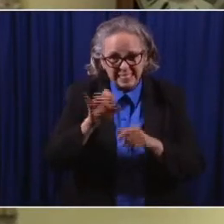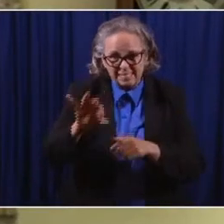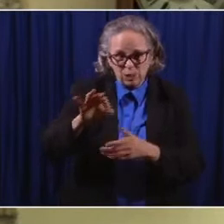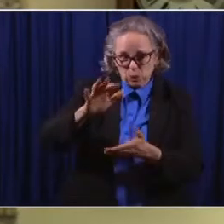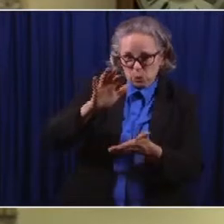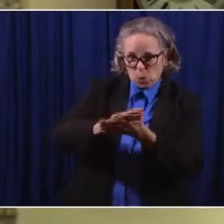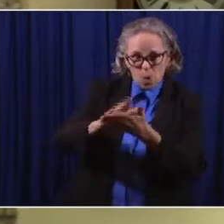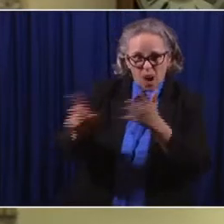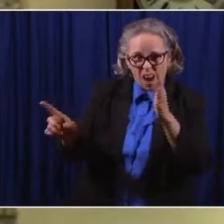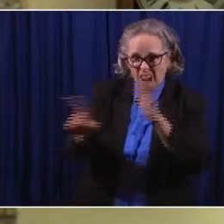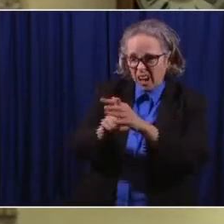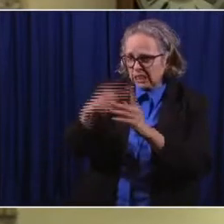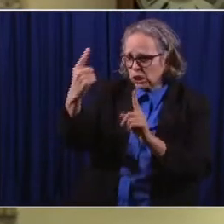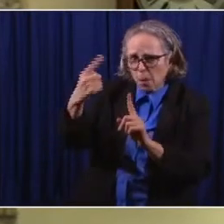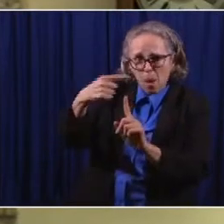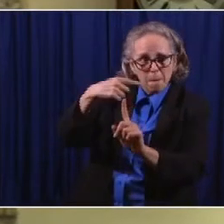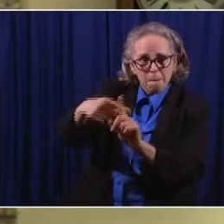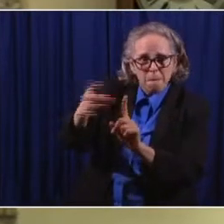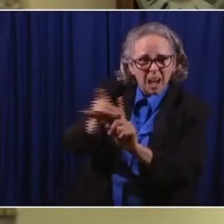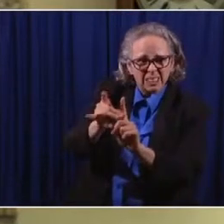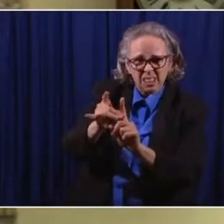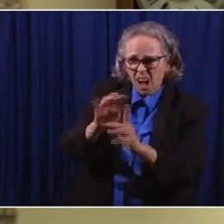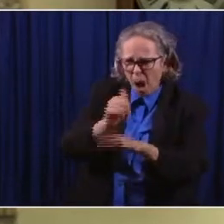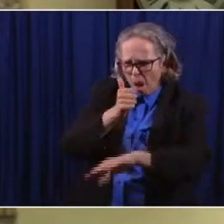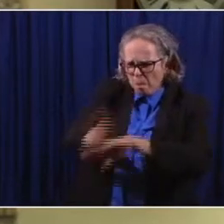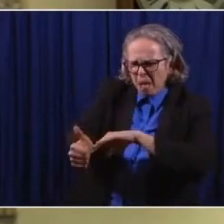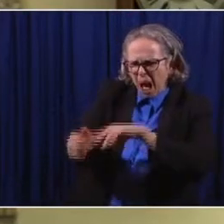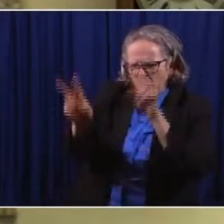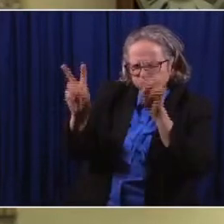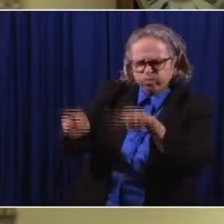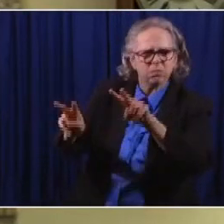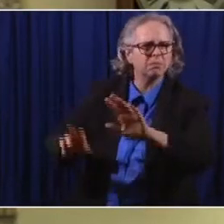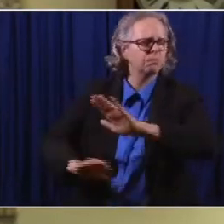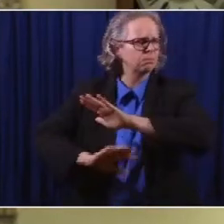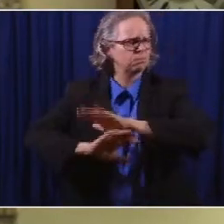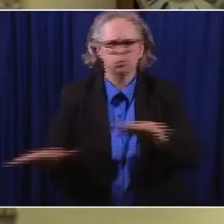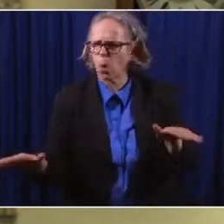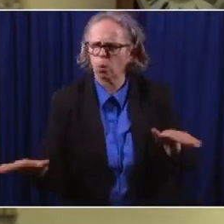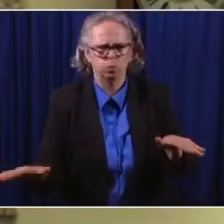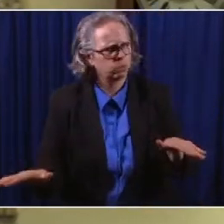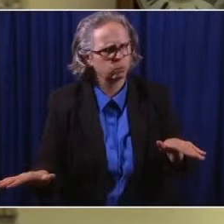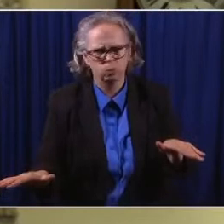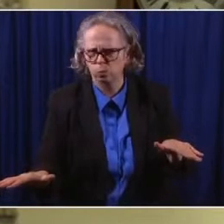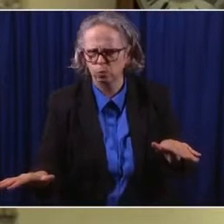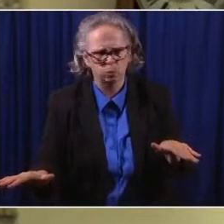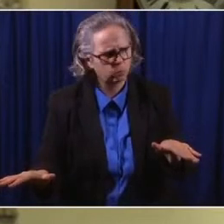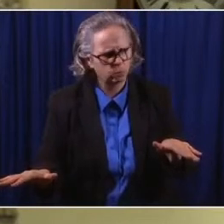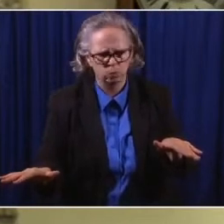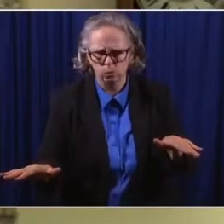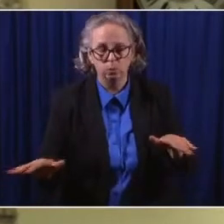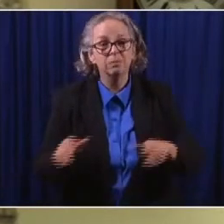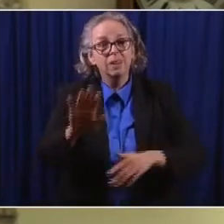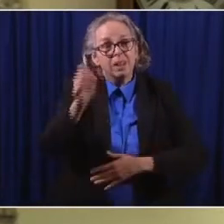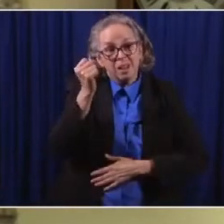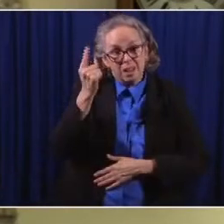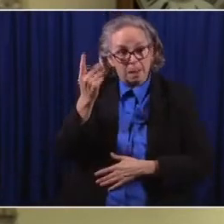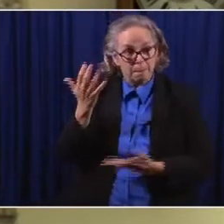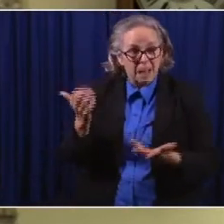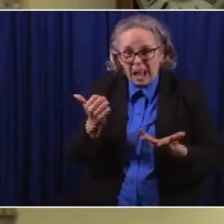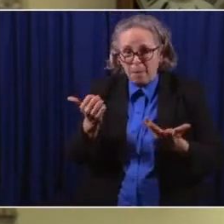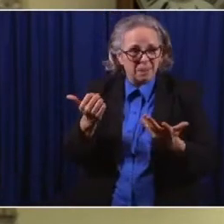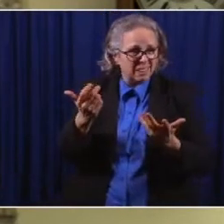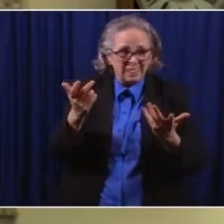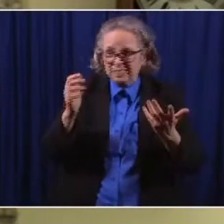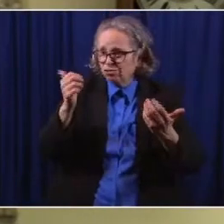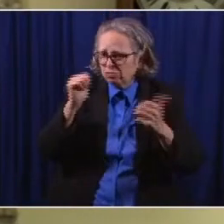school did anything wrong. In fact, if there are cases, they are reporting them, they're doing what they should be doing. They may have done absolutely everything possible